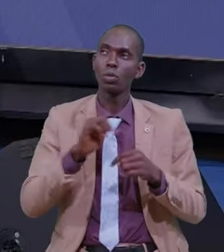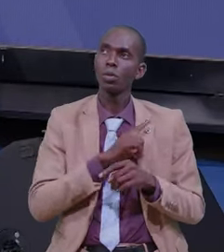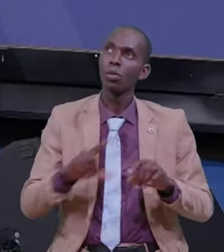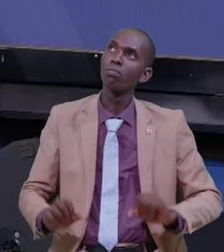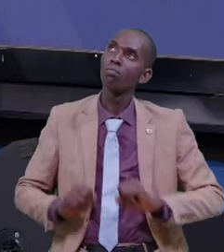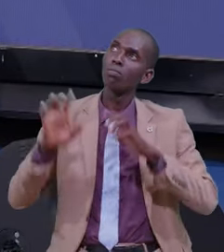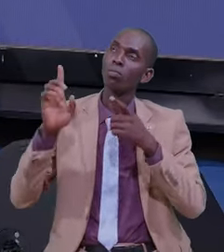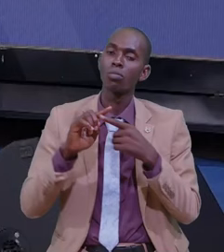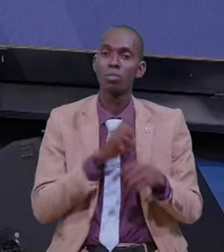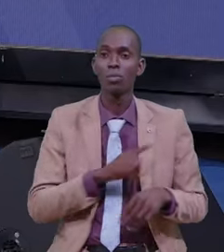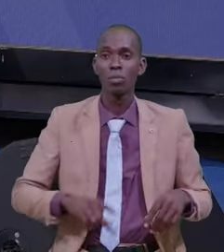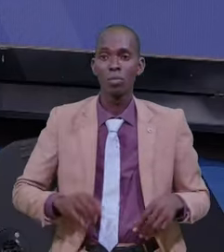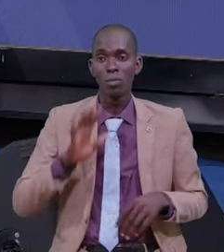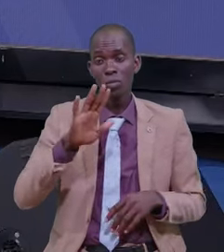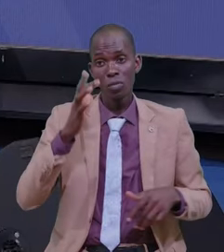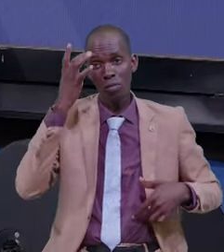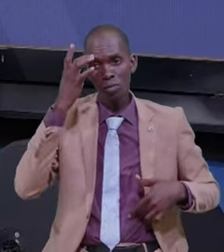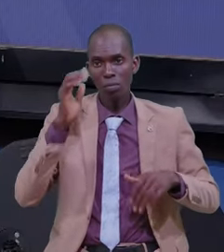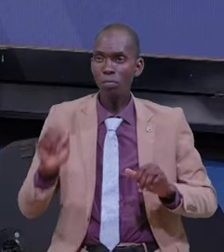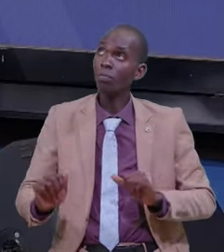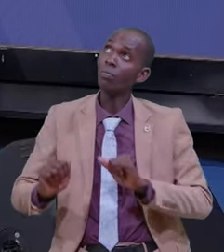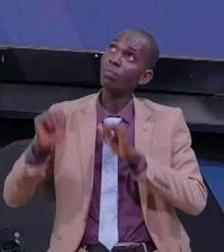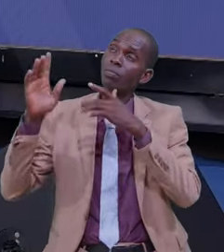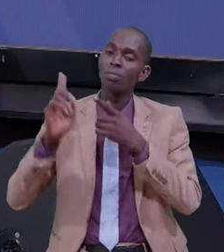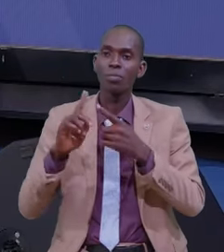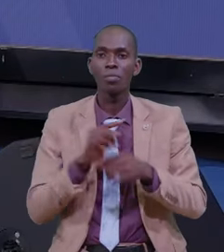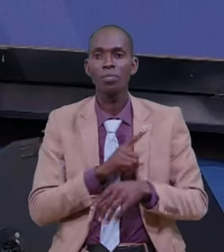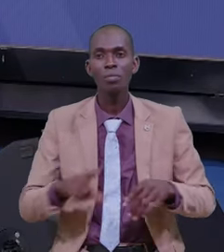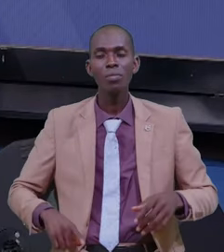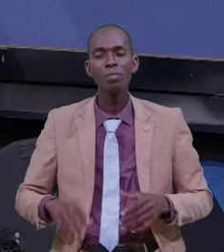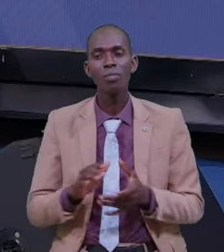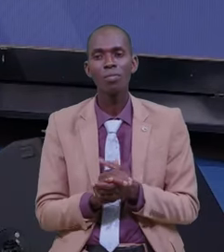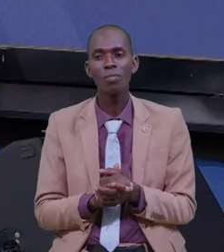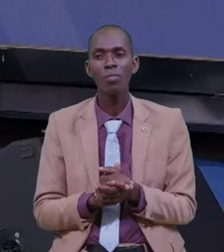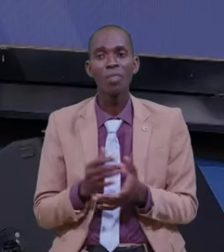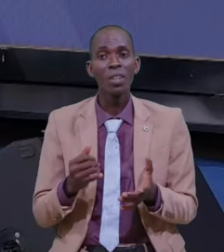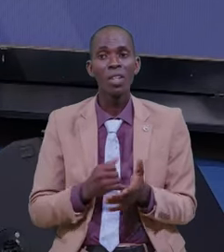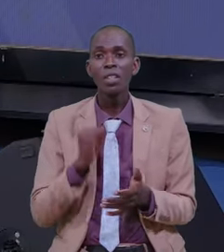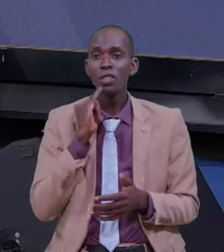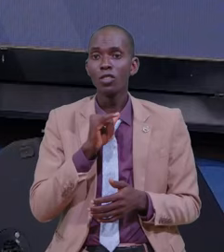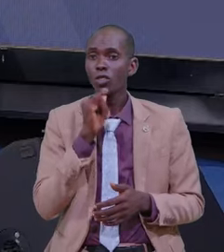Your sickness, hand it over to the Lord. It's not yours